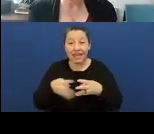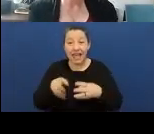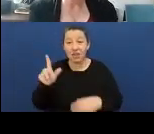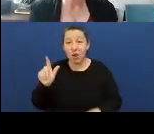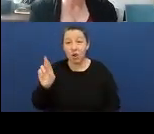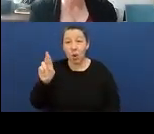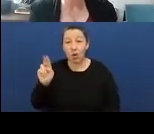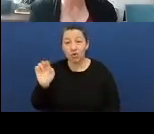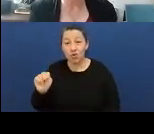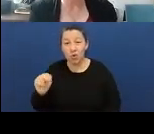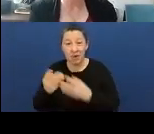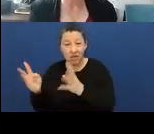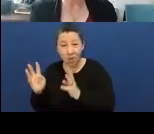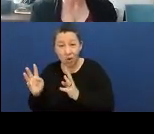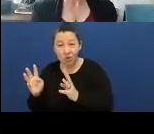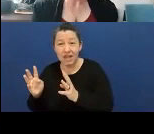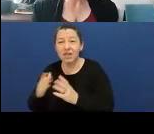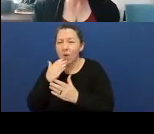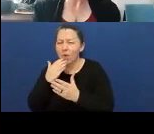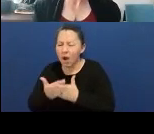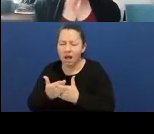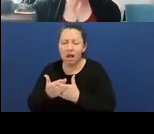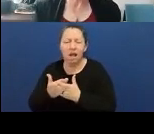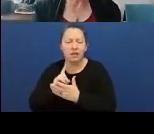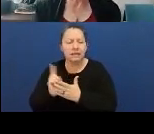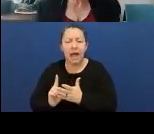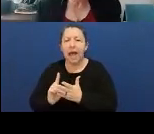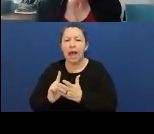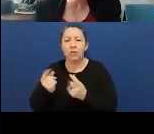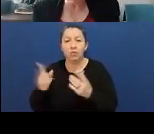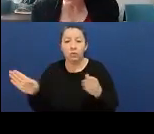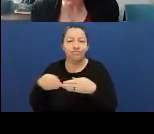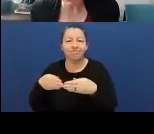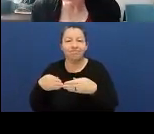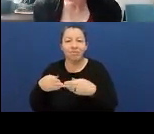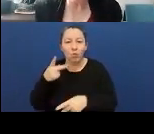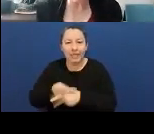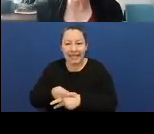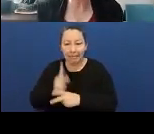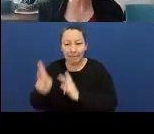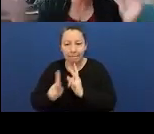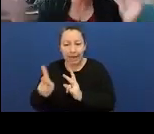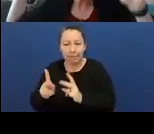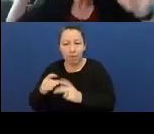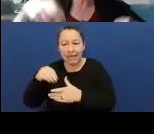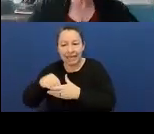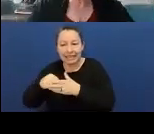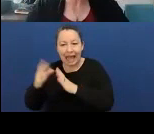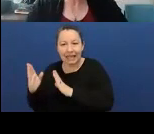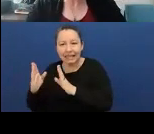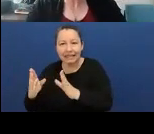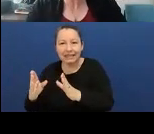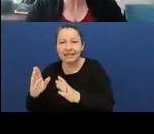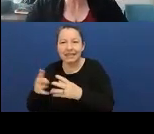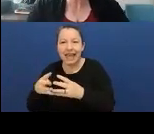fortresses are extremely well designed to close people in them. You bottleneck people inside of them, and then you drop things above